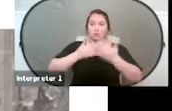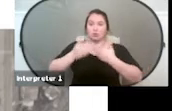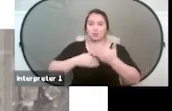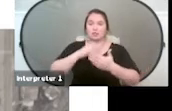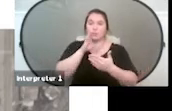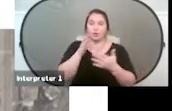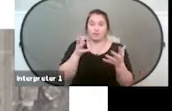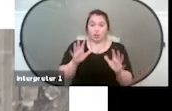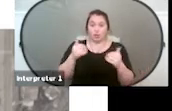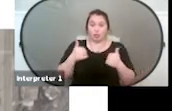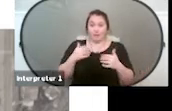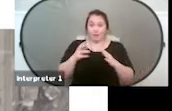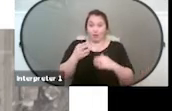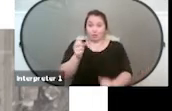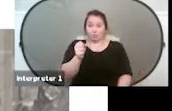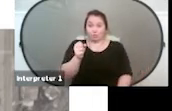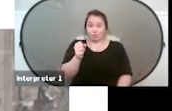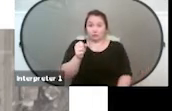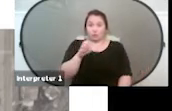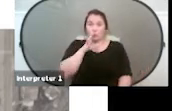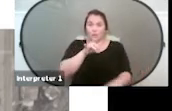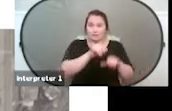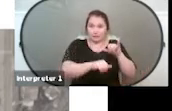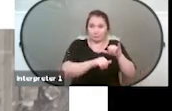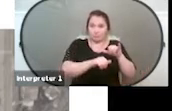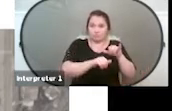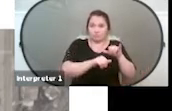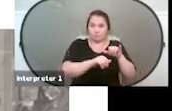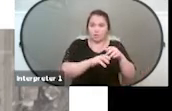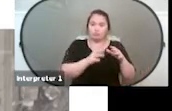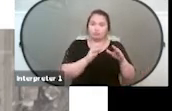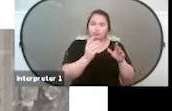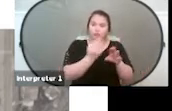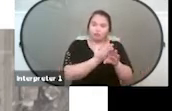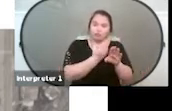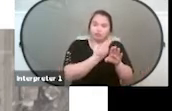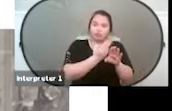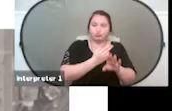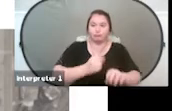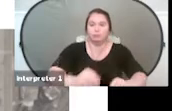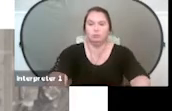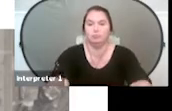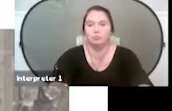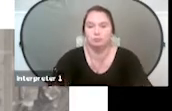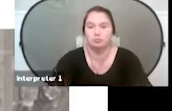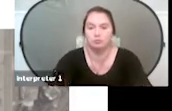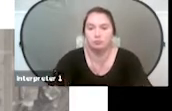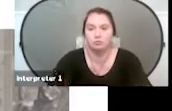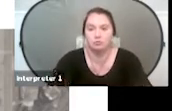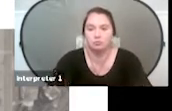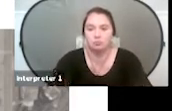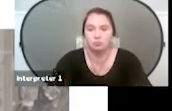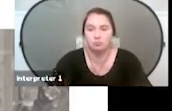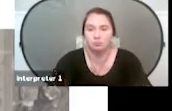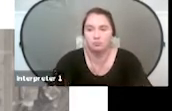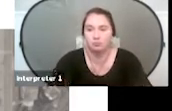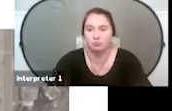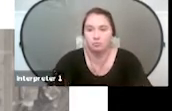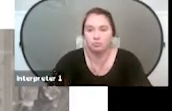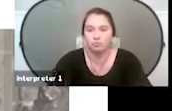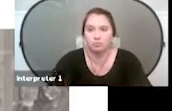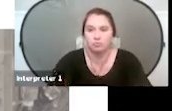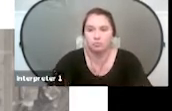school, the entire high school as it is, would stay online and operational during construction of the new facility. So the new facility would basically